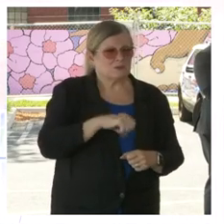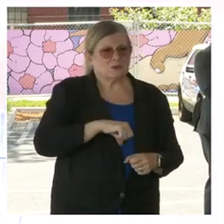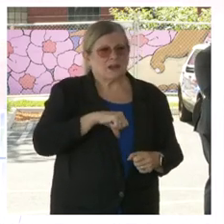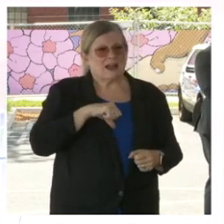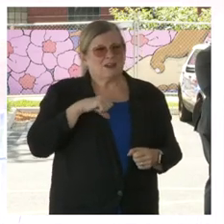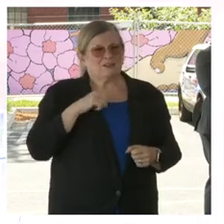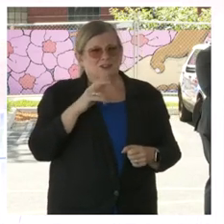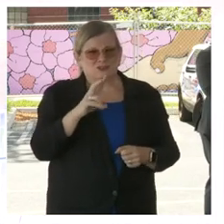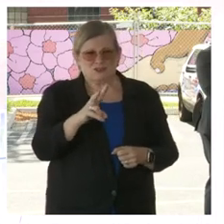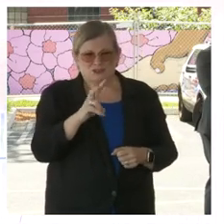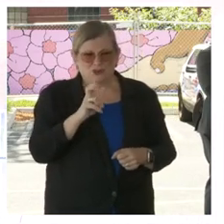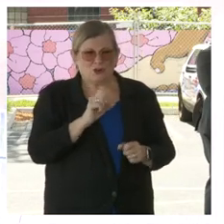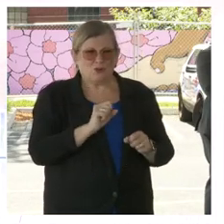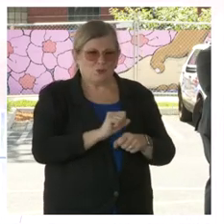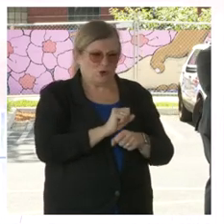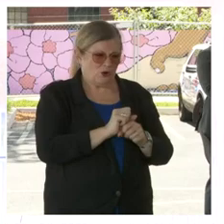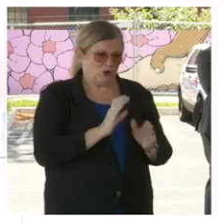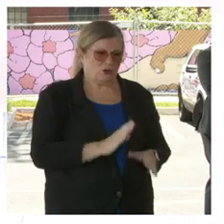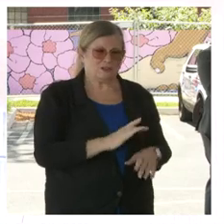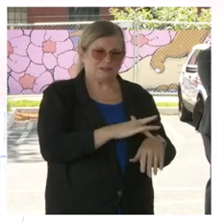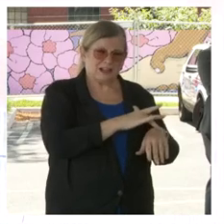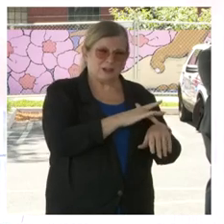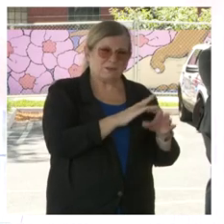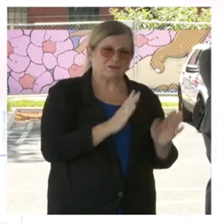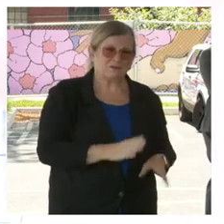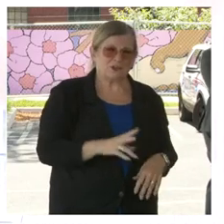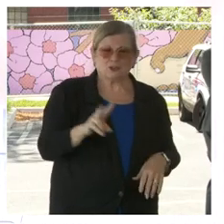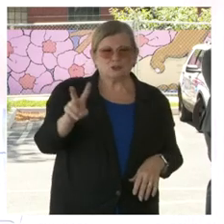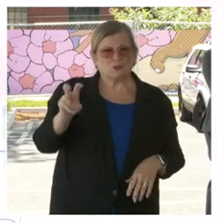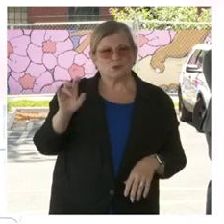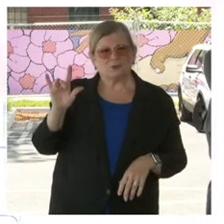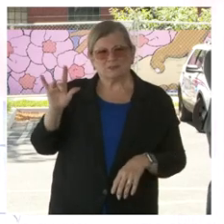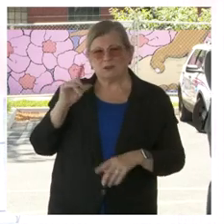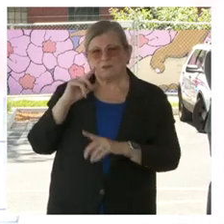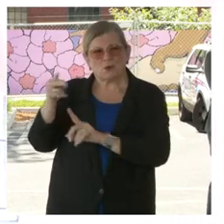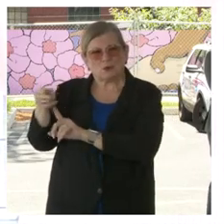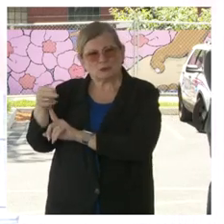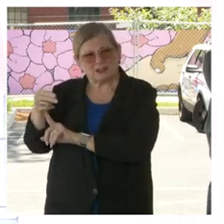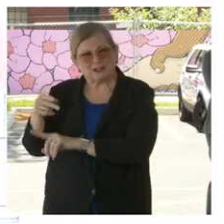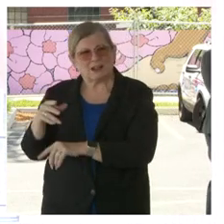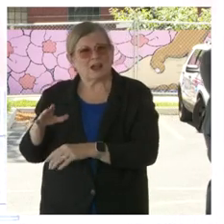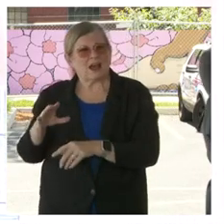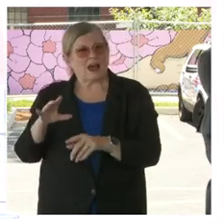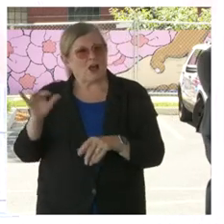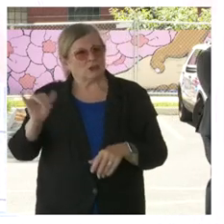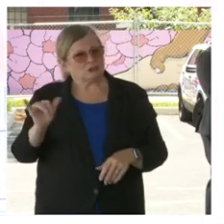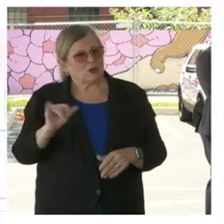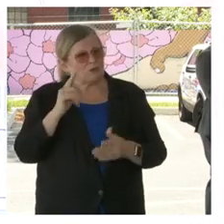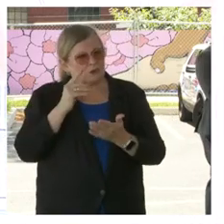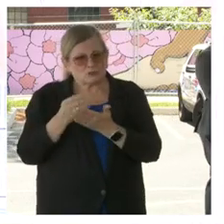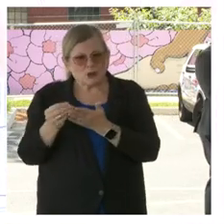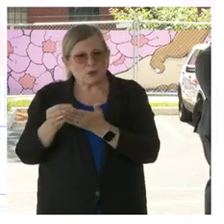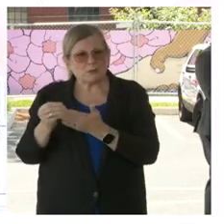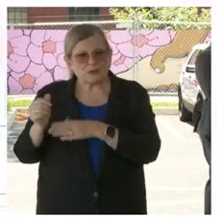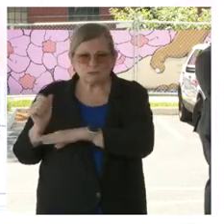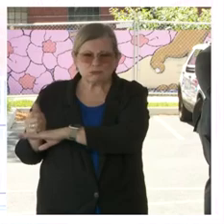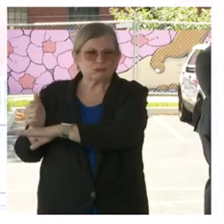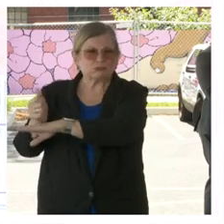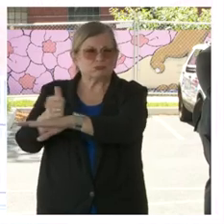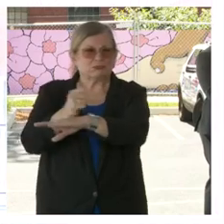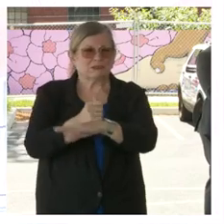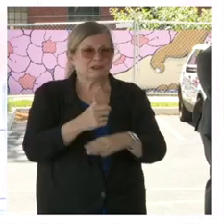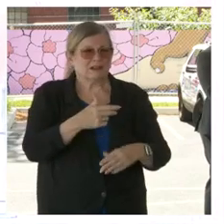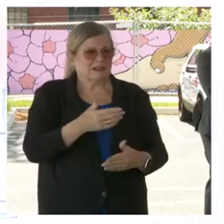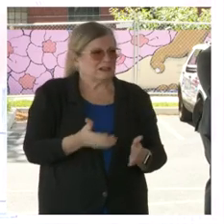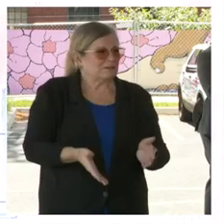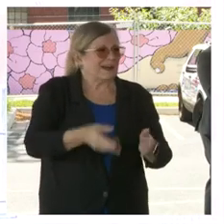building, a 125-room hotel, and up to 50 square feet of ground floor retail, bringing some high-quality jobs and economic